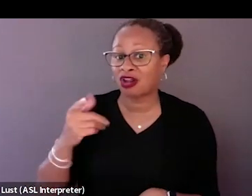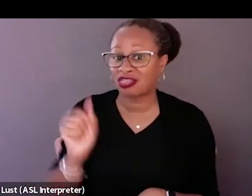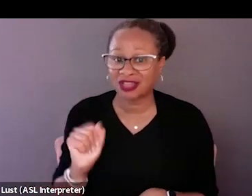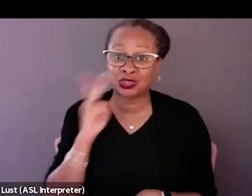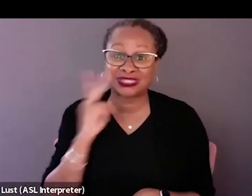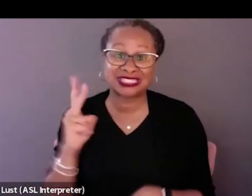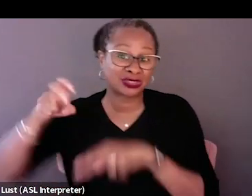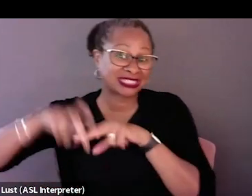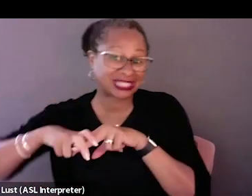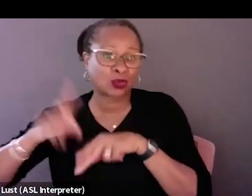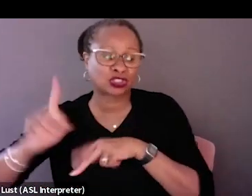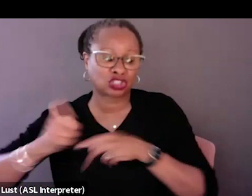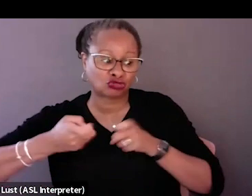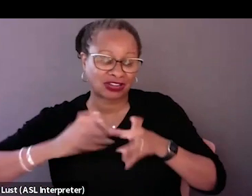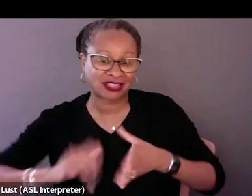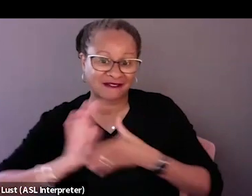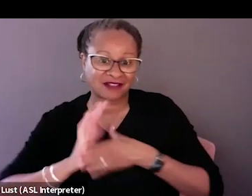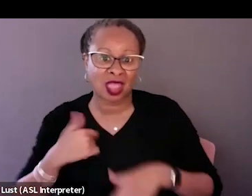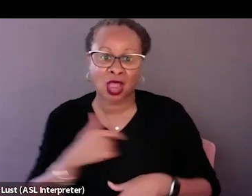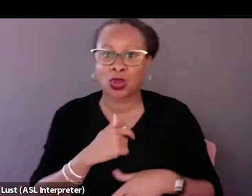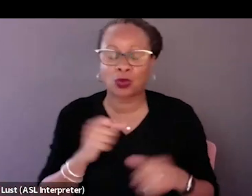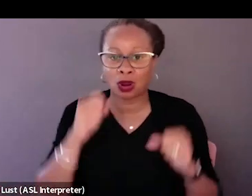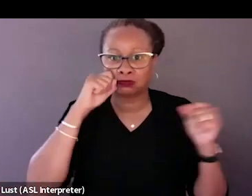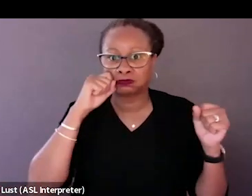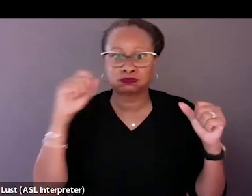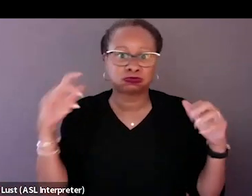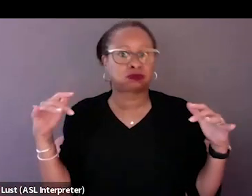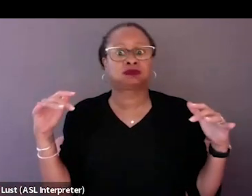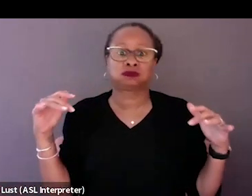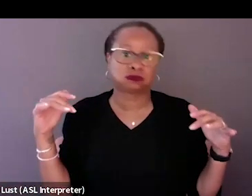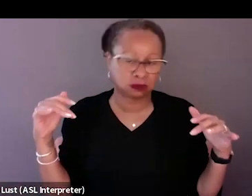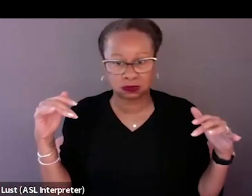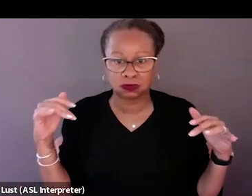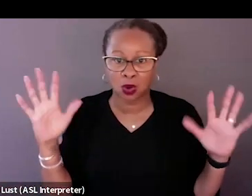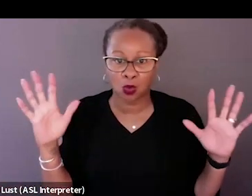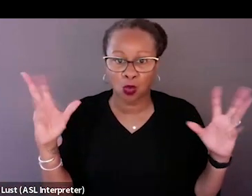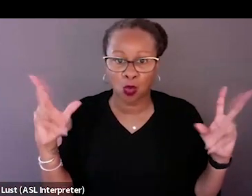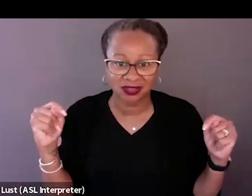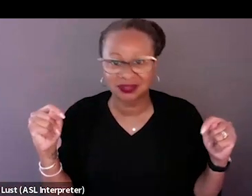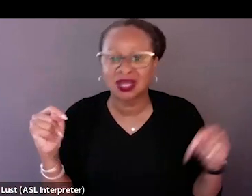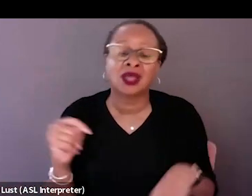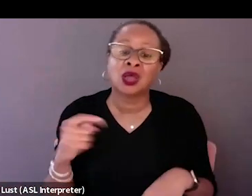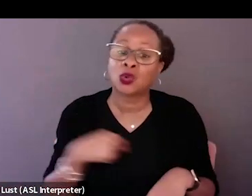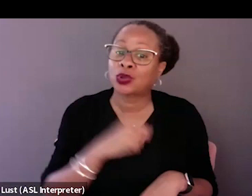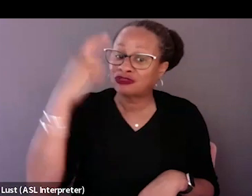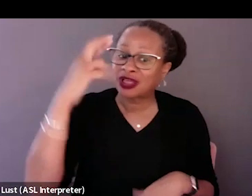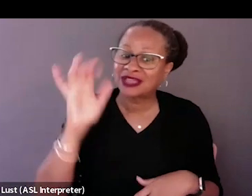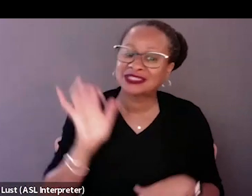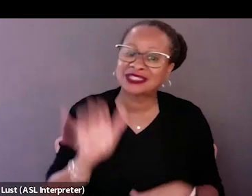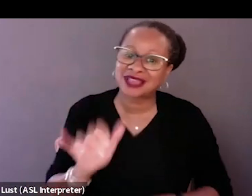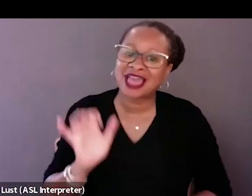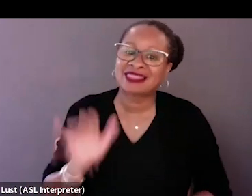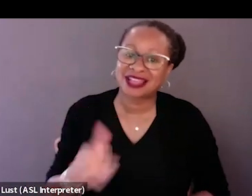frames directing. And we were so blown away by this because we realized, oh, this is